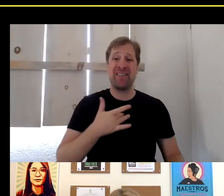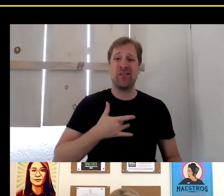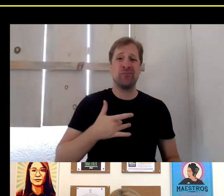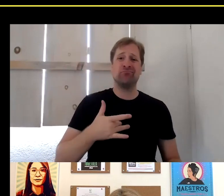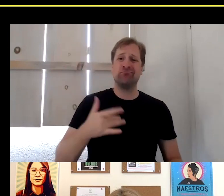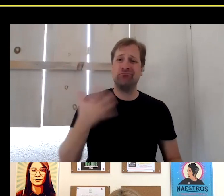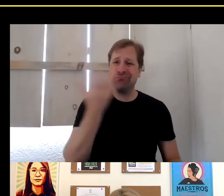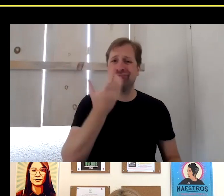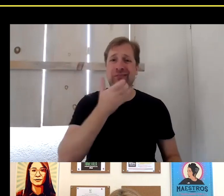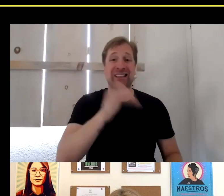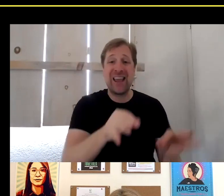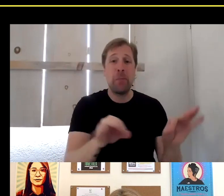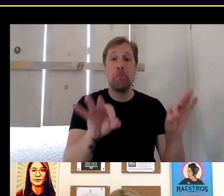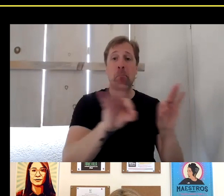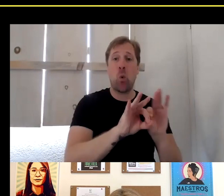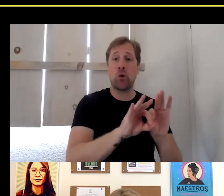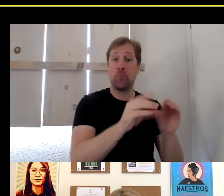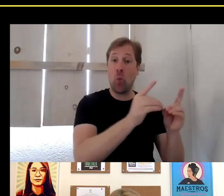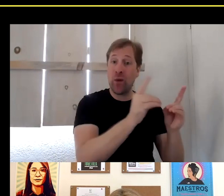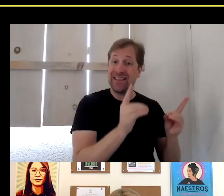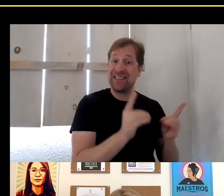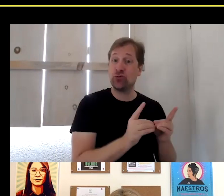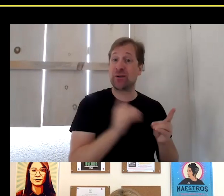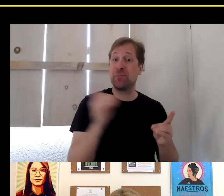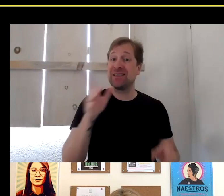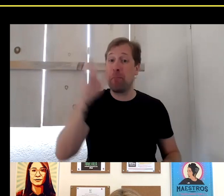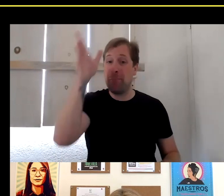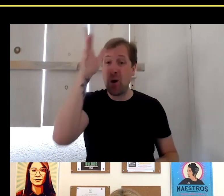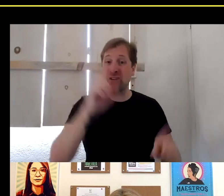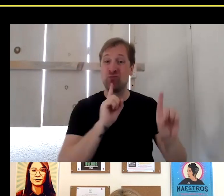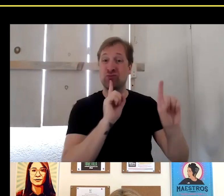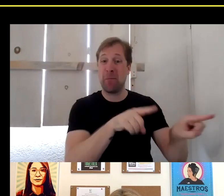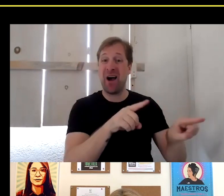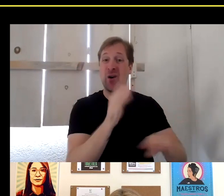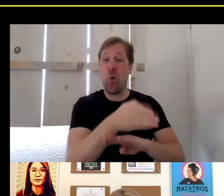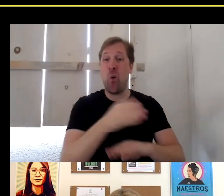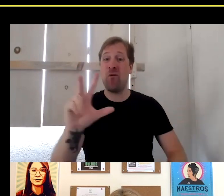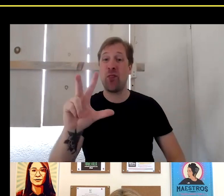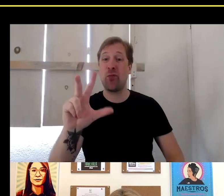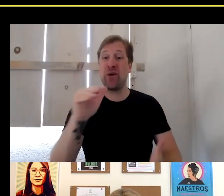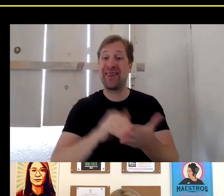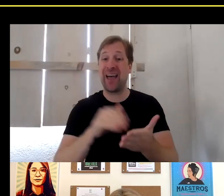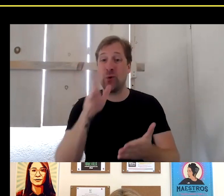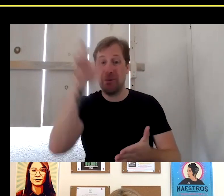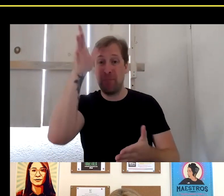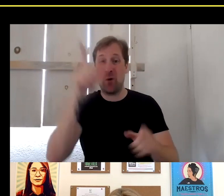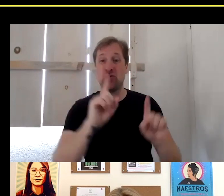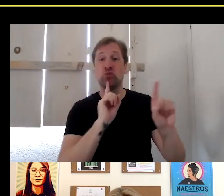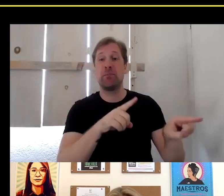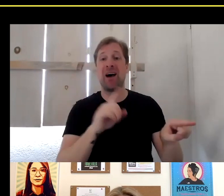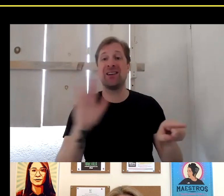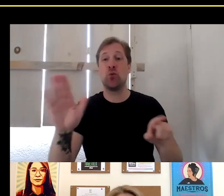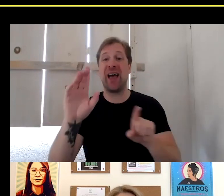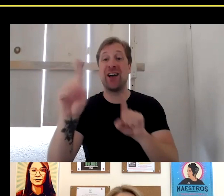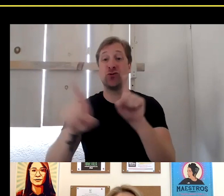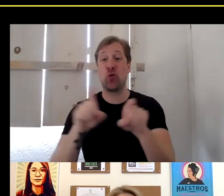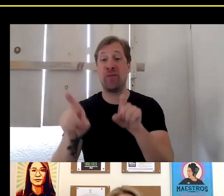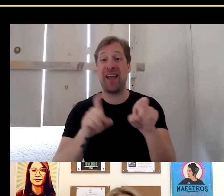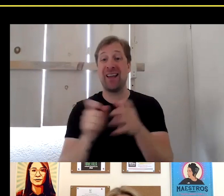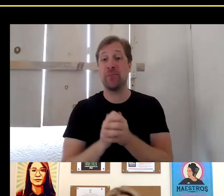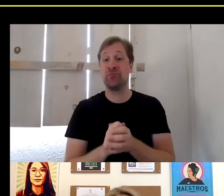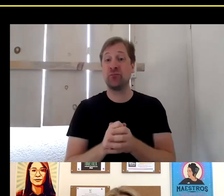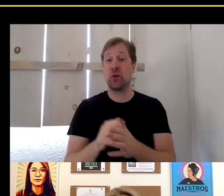in a district where, according to our parent survey of 3,000 LAUSD parents, 22%